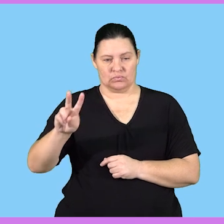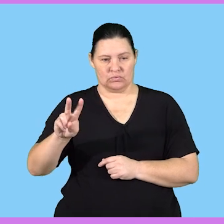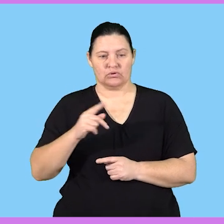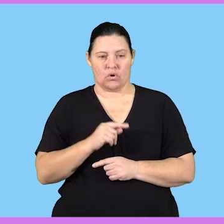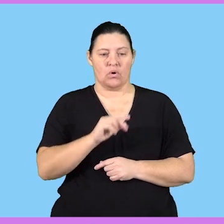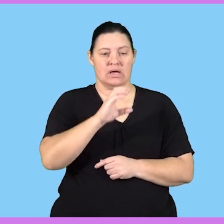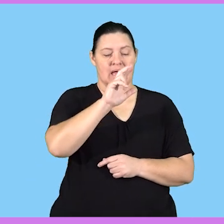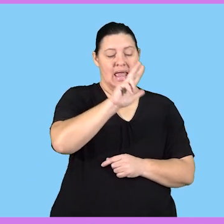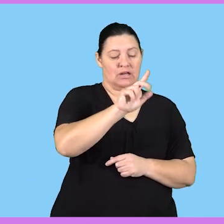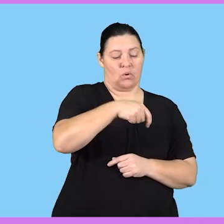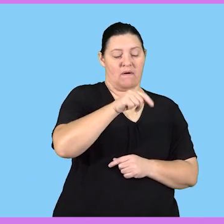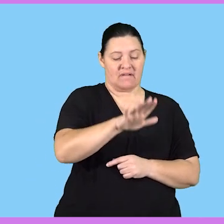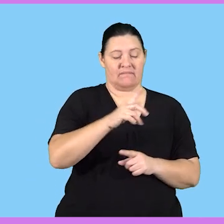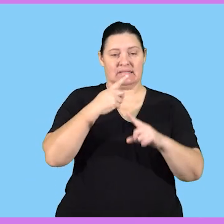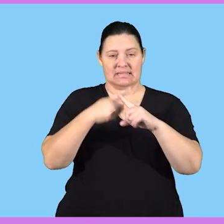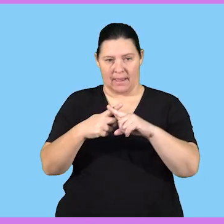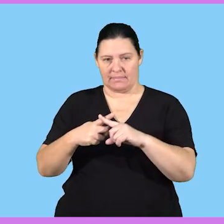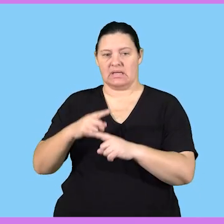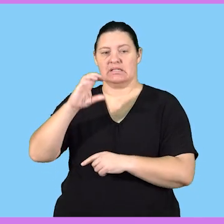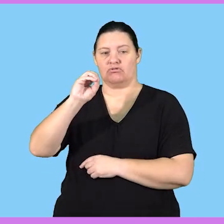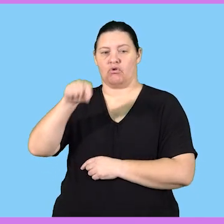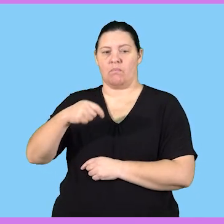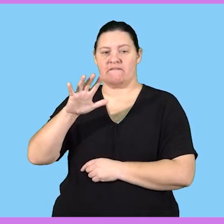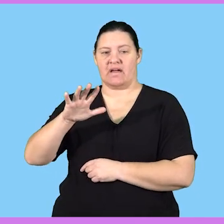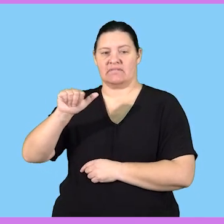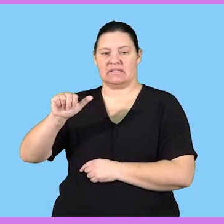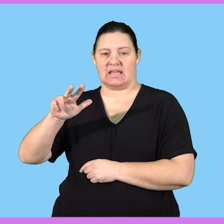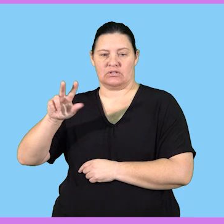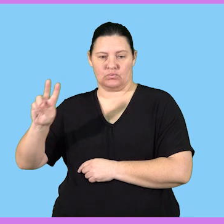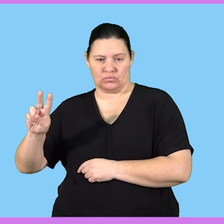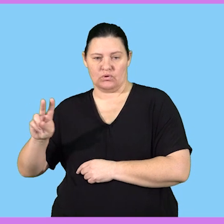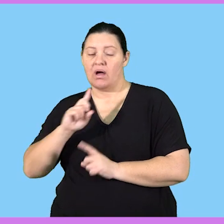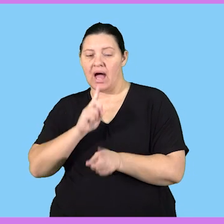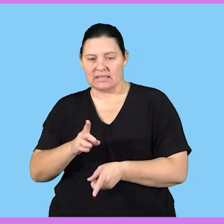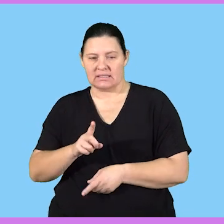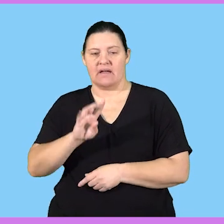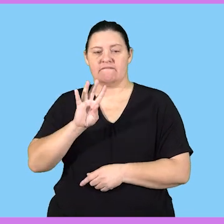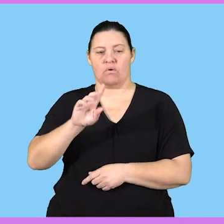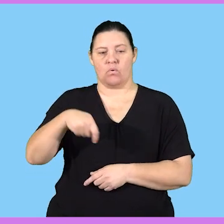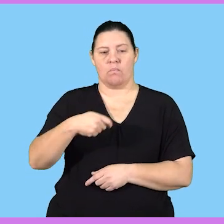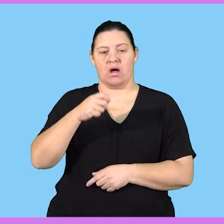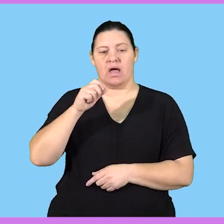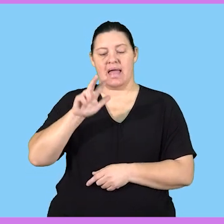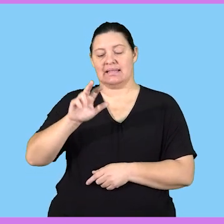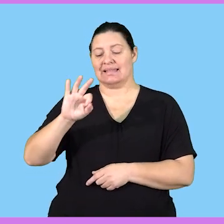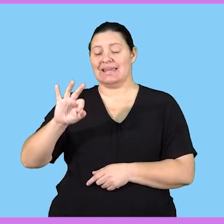So I take the 8.5, I multiply by the rate of 0.5682. Your answer in this case is